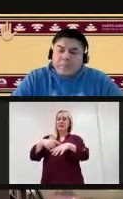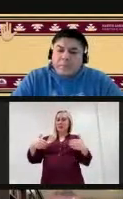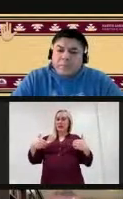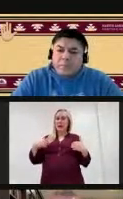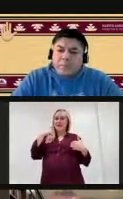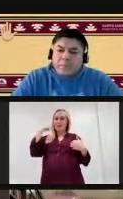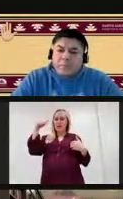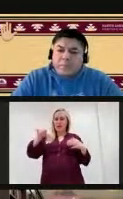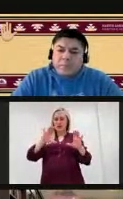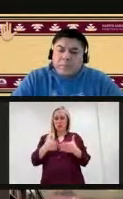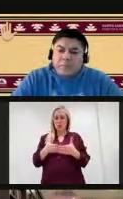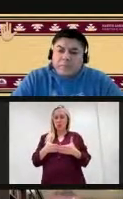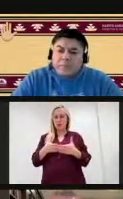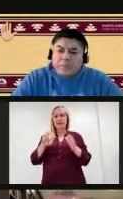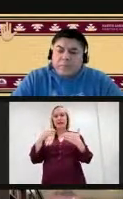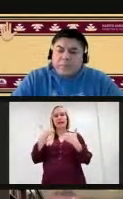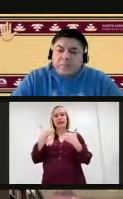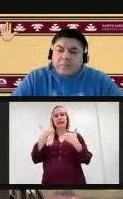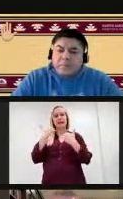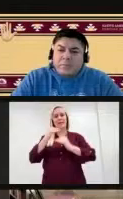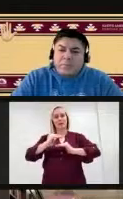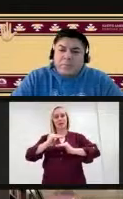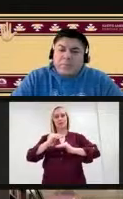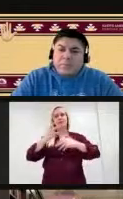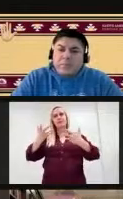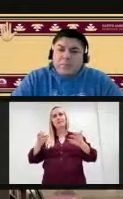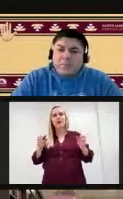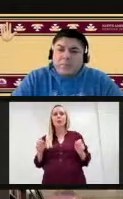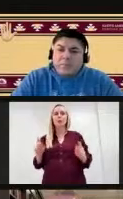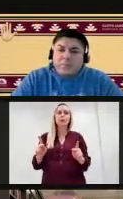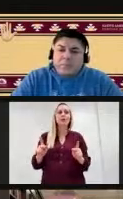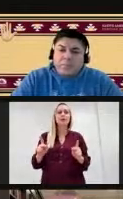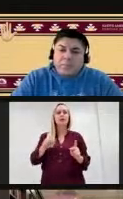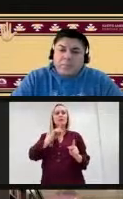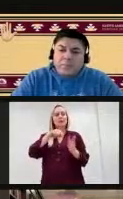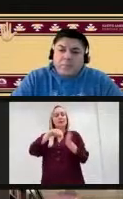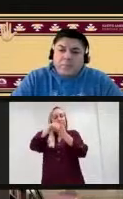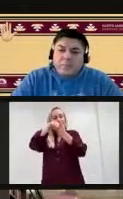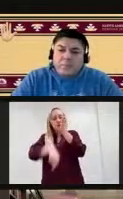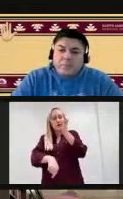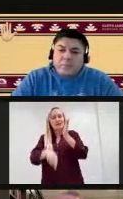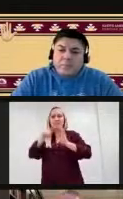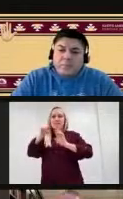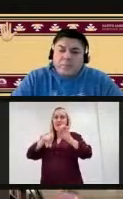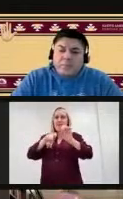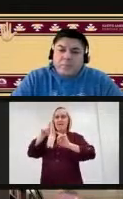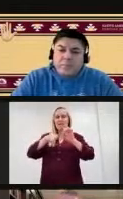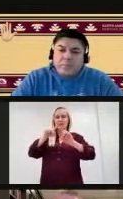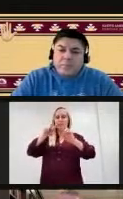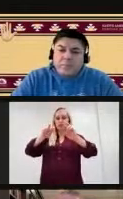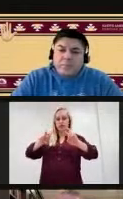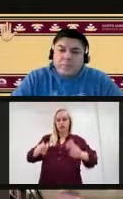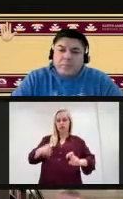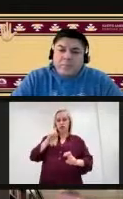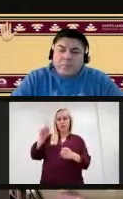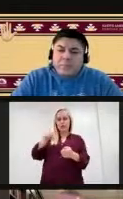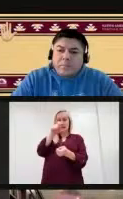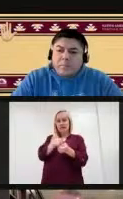these groups is pretty limited. So the opportunity to really drill down and ask for